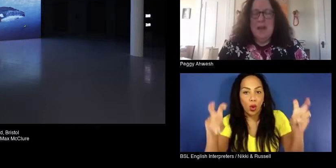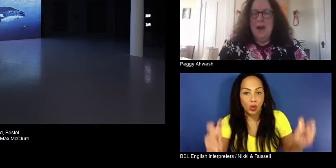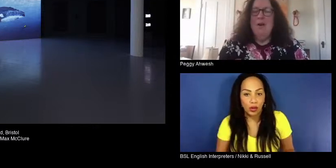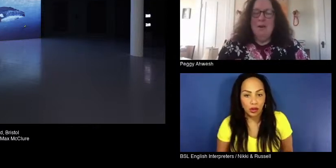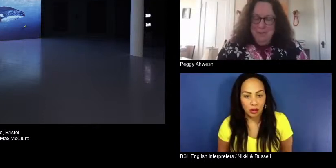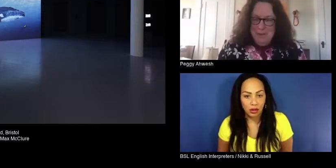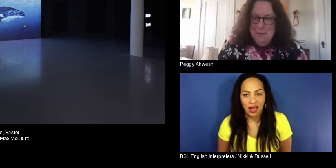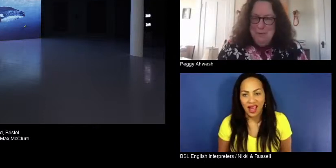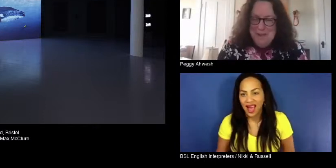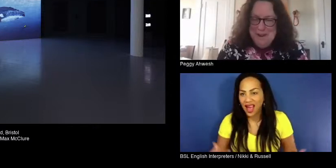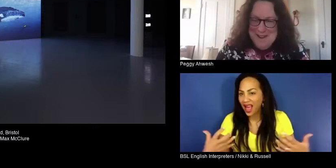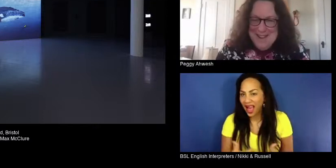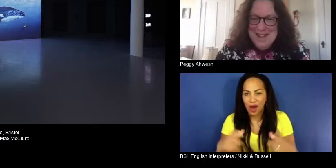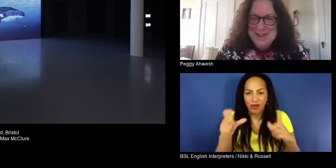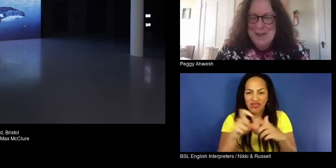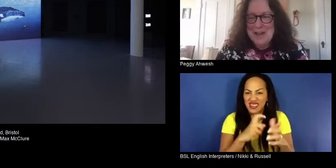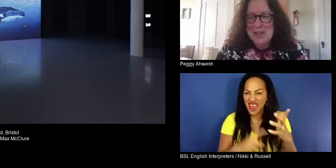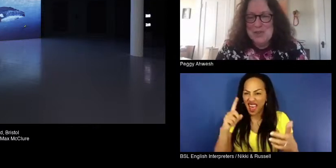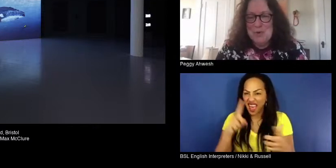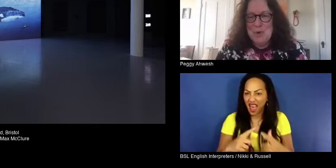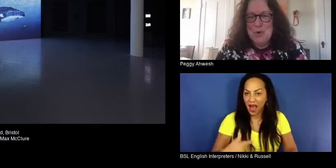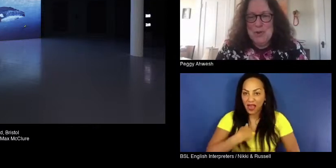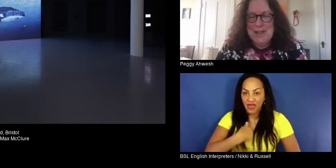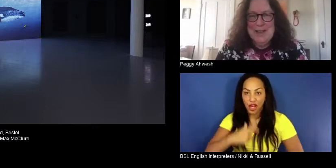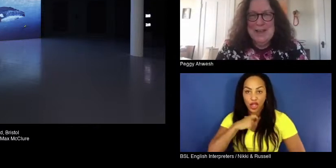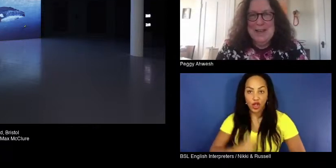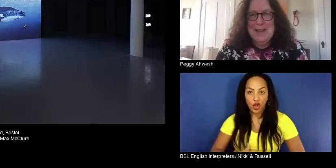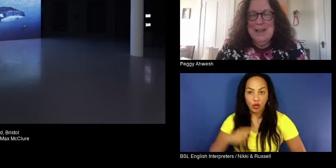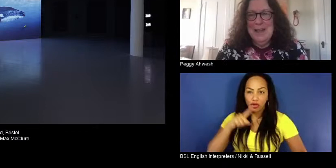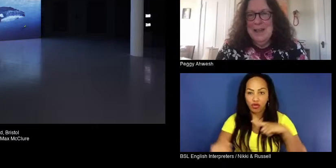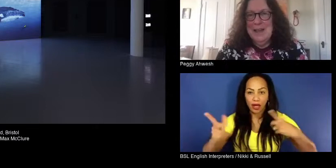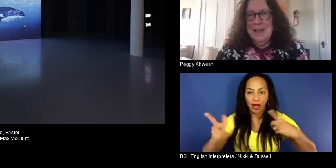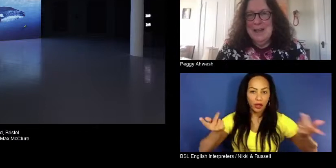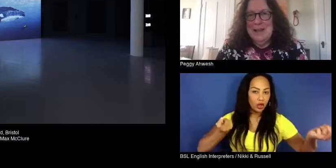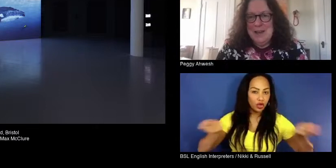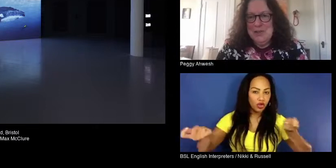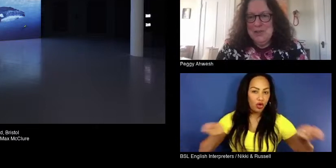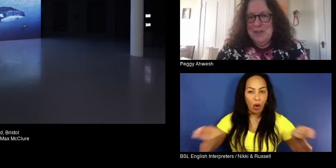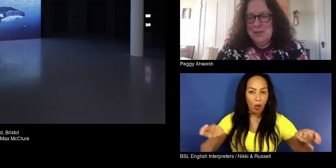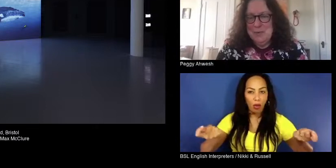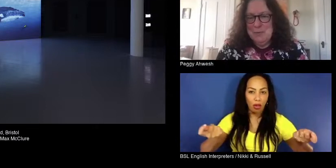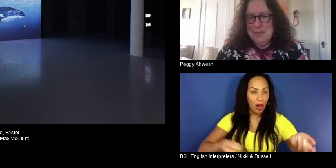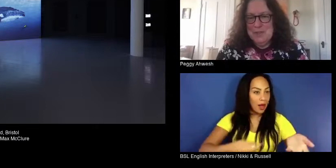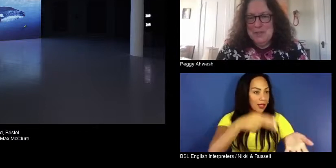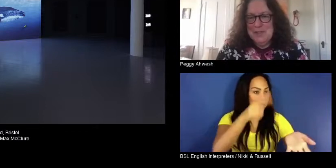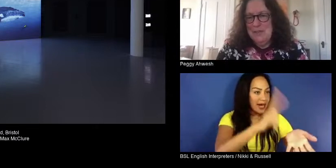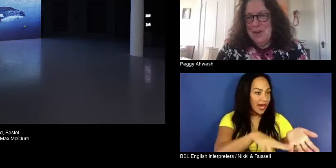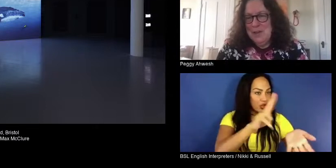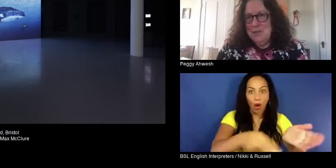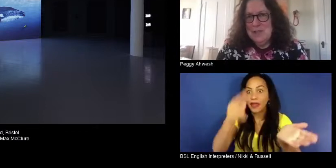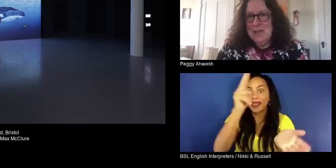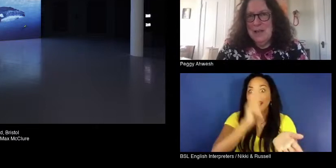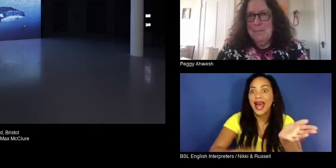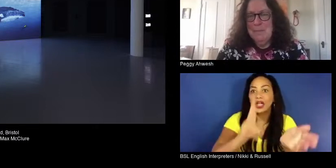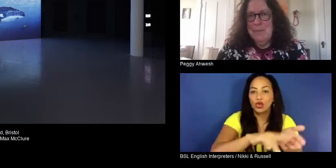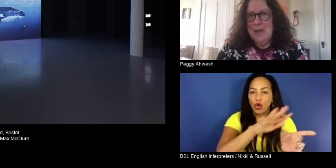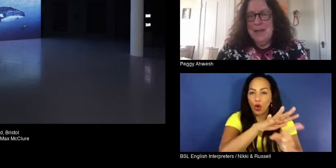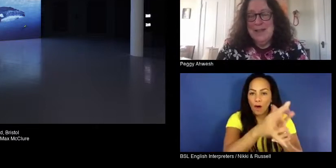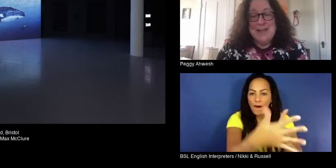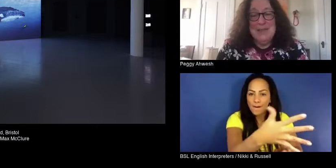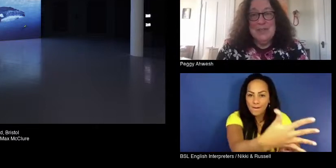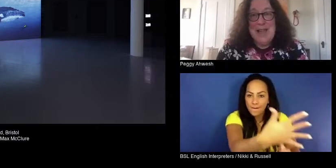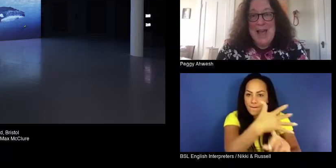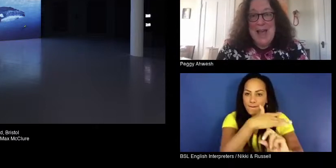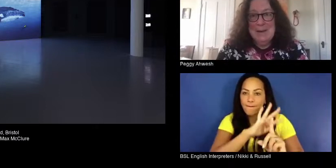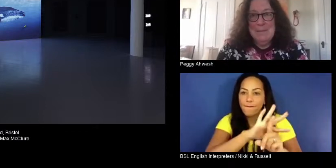how dare the human try to control and nature, the natural forces. It's very interesting about,